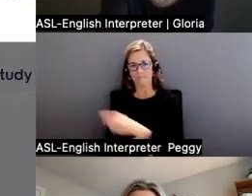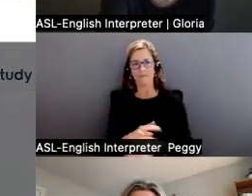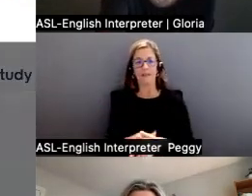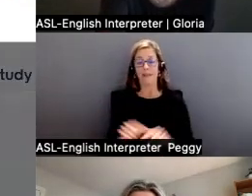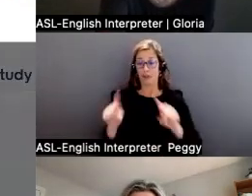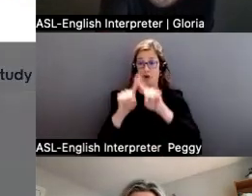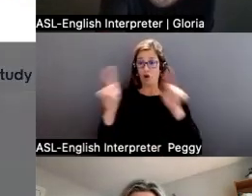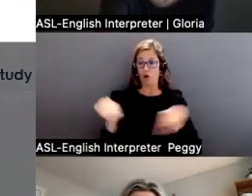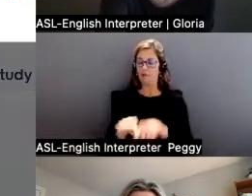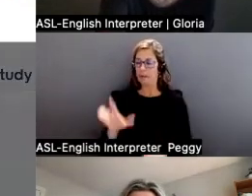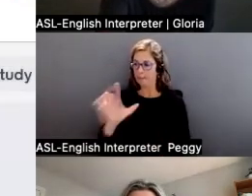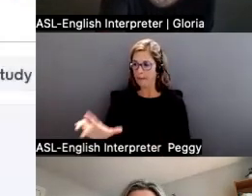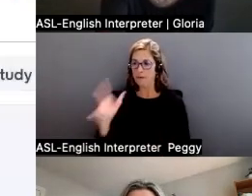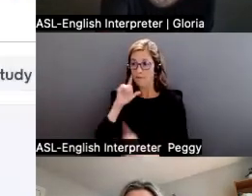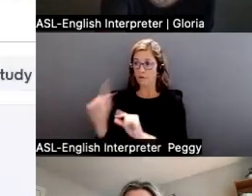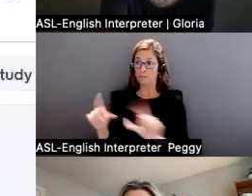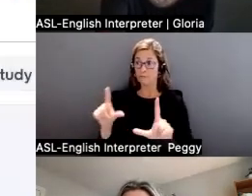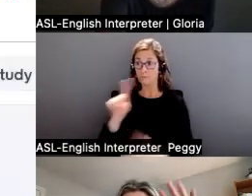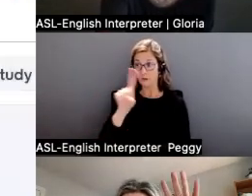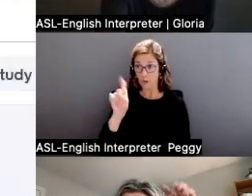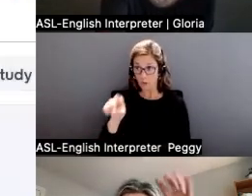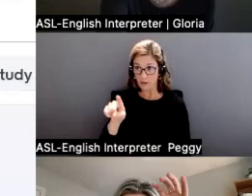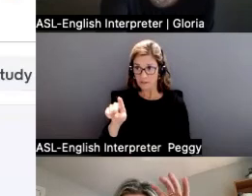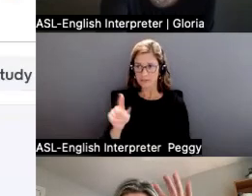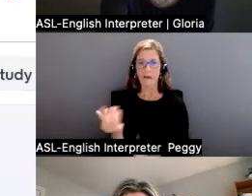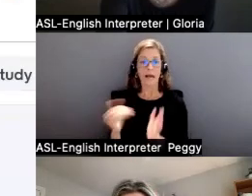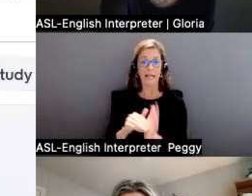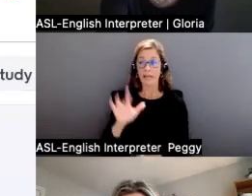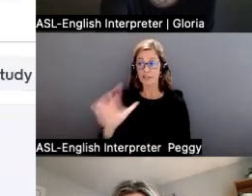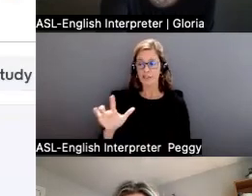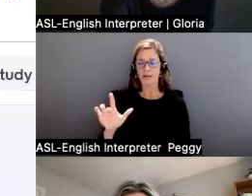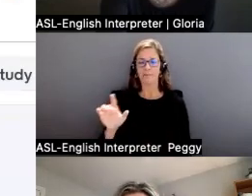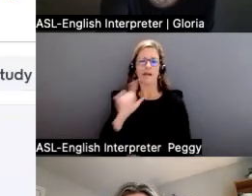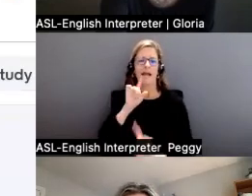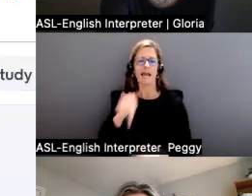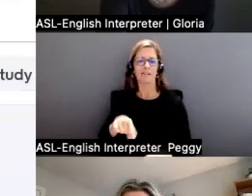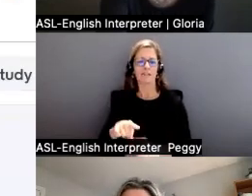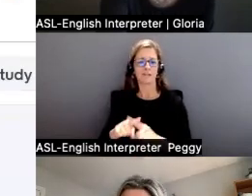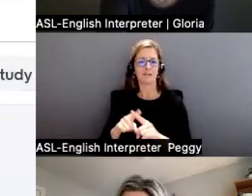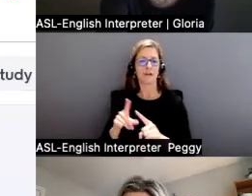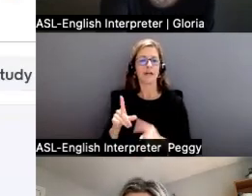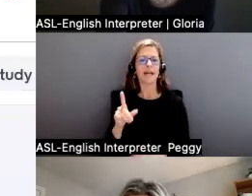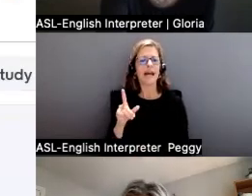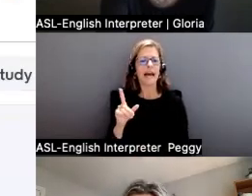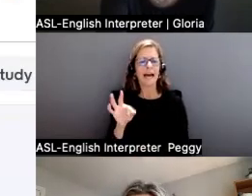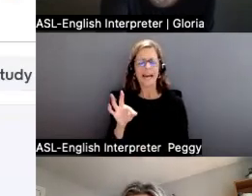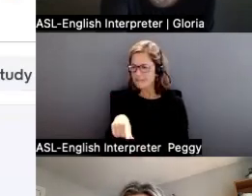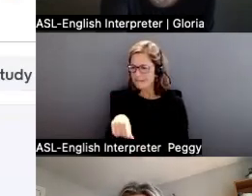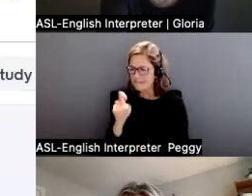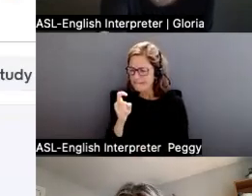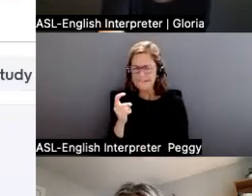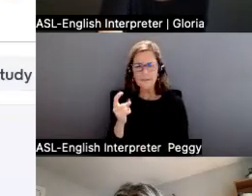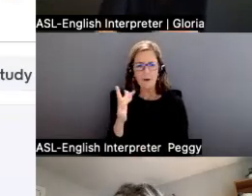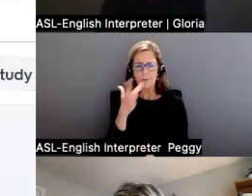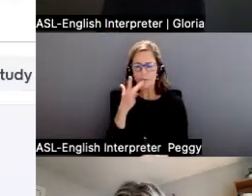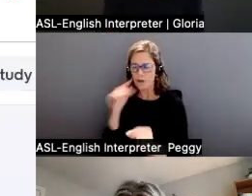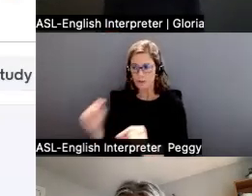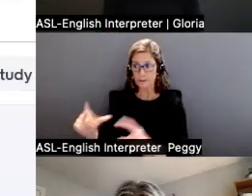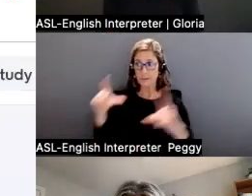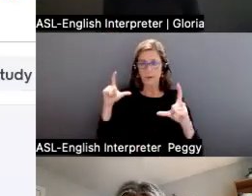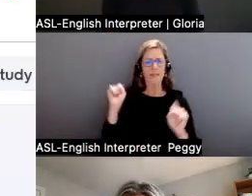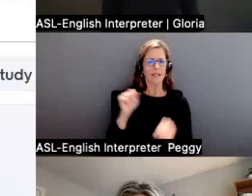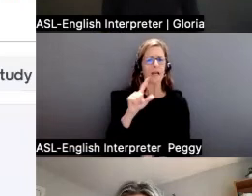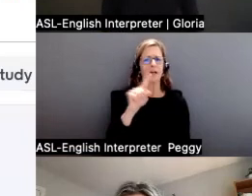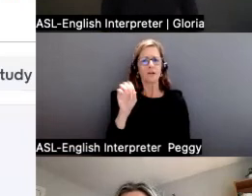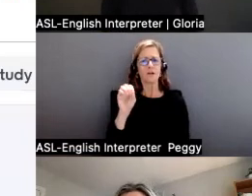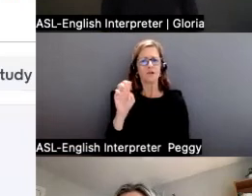and see the answer as well. And I can even zoom in on the image to see it better. So it actually can encourage a lot of independent work